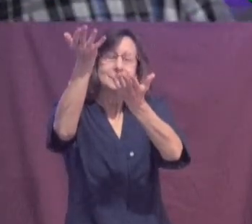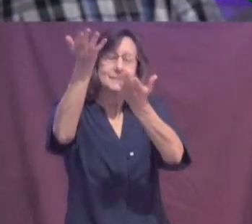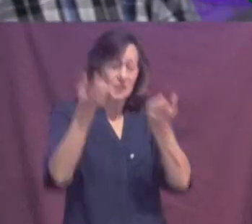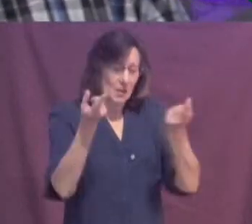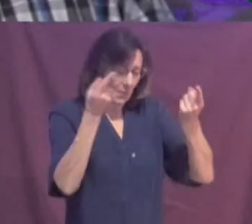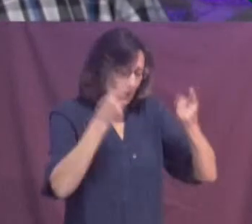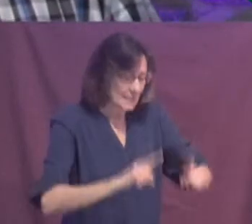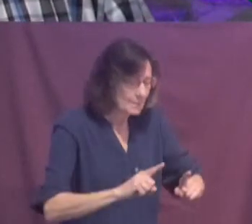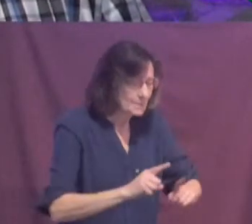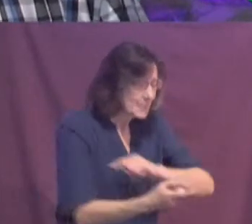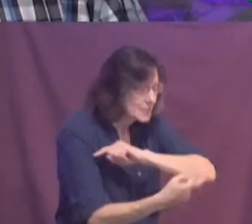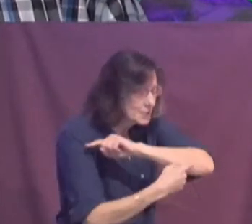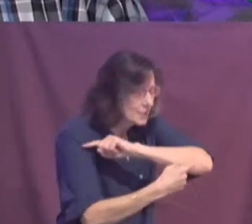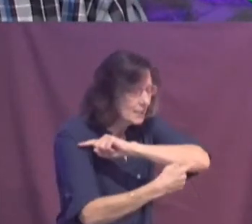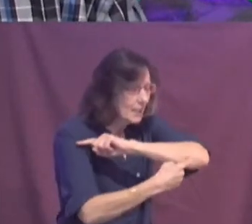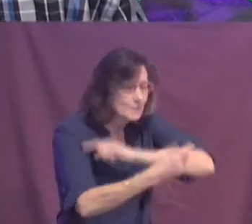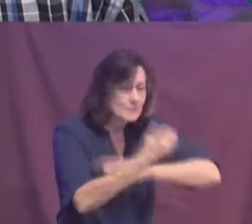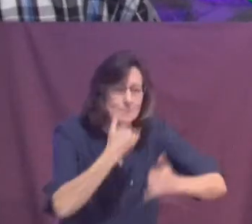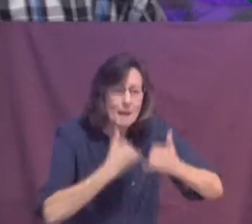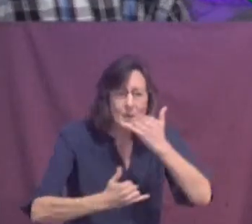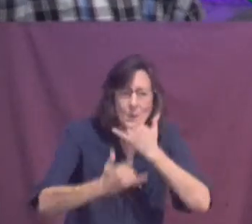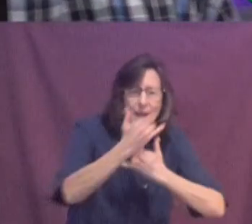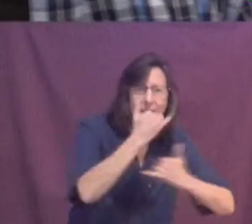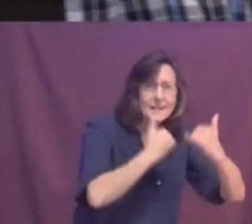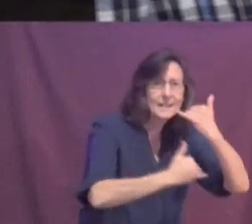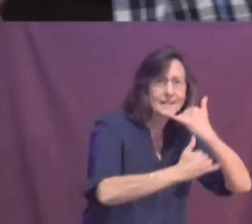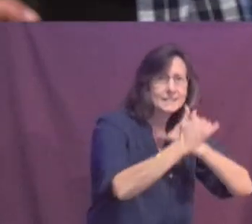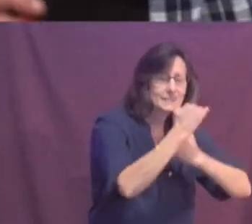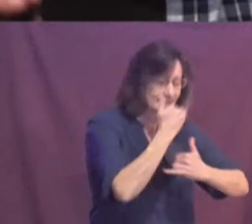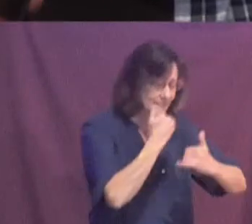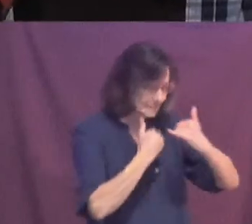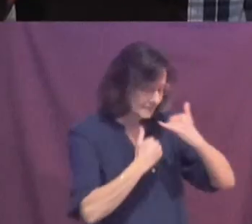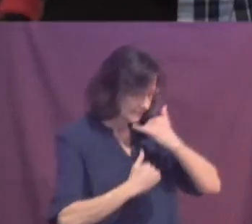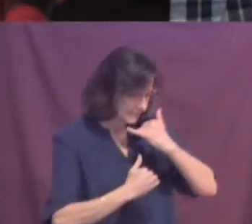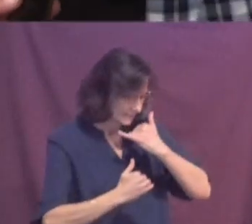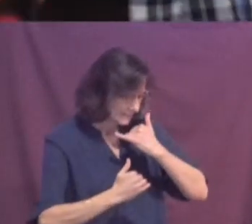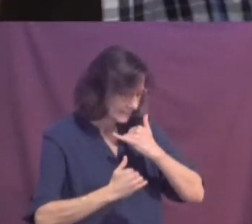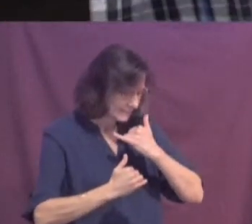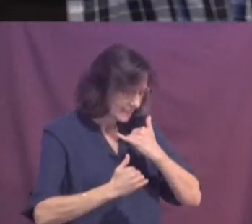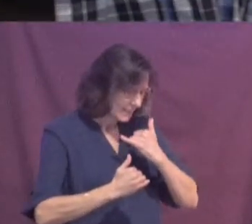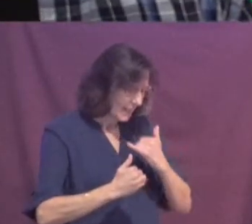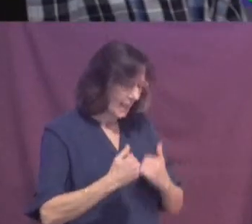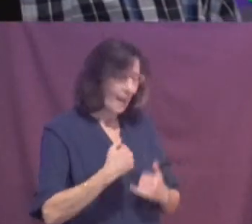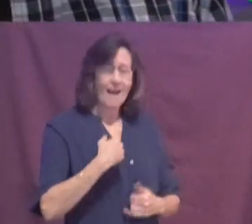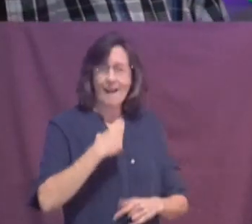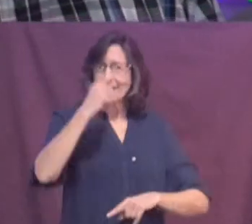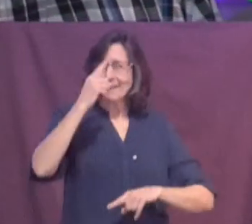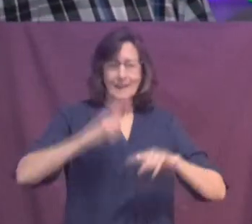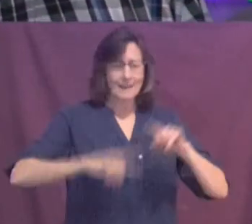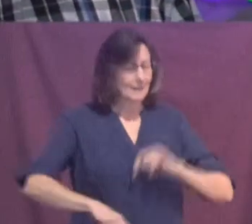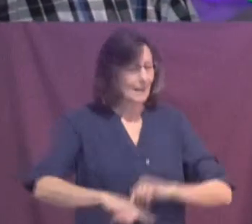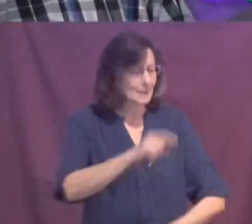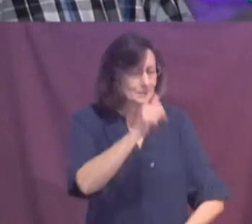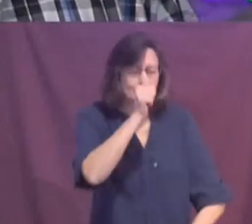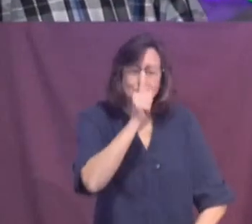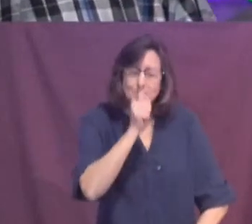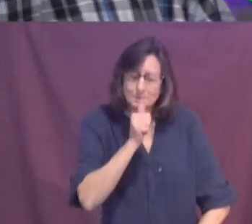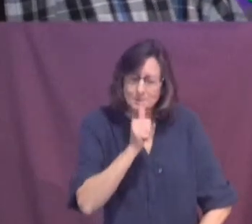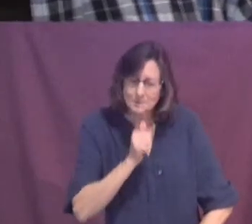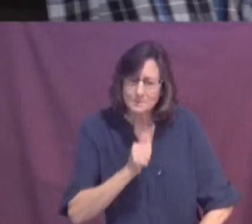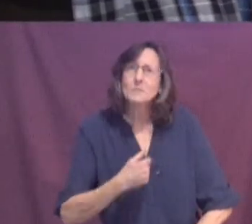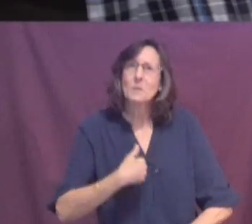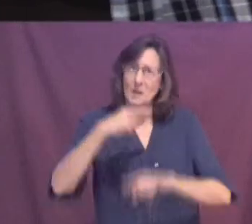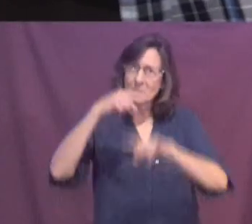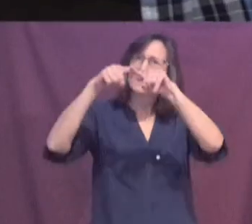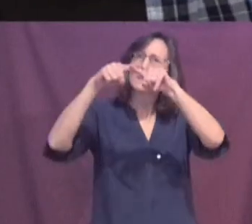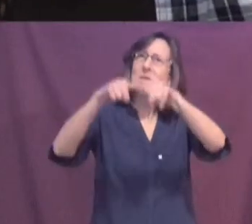When temptation comes my way, and When I cannot stand, I'll fall on